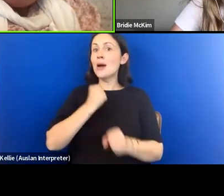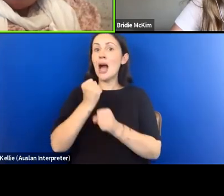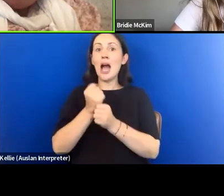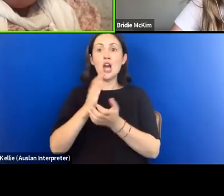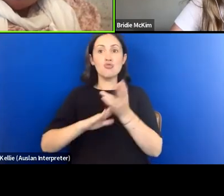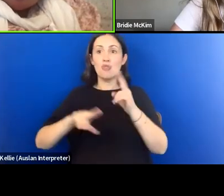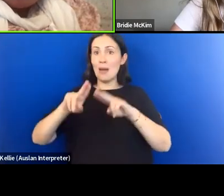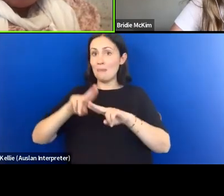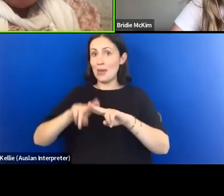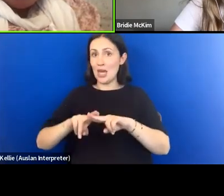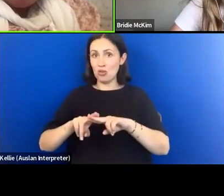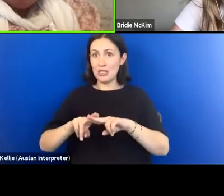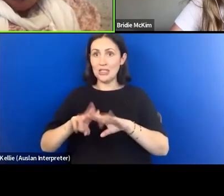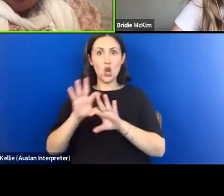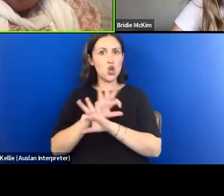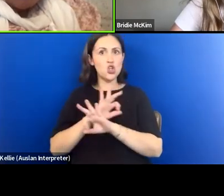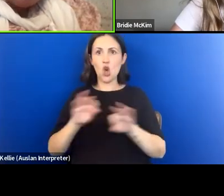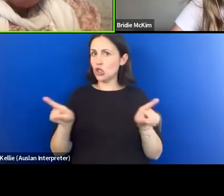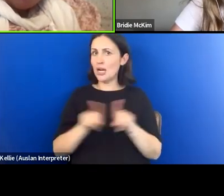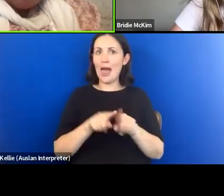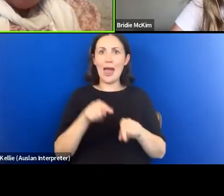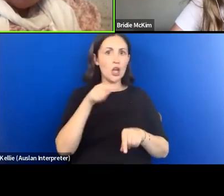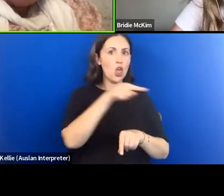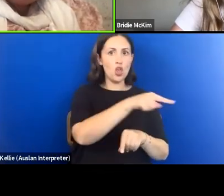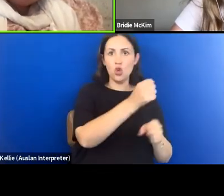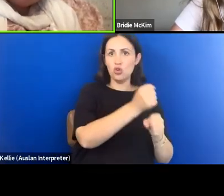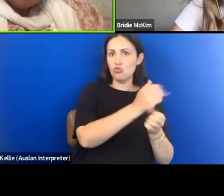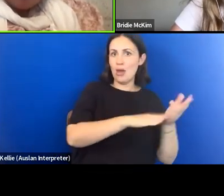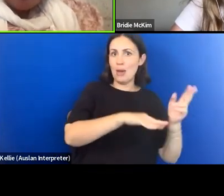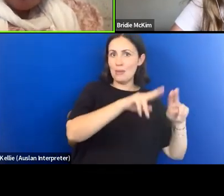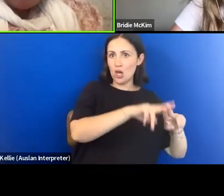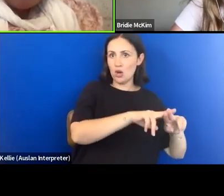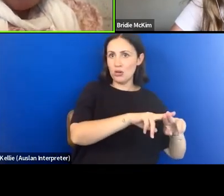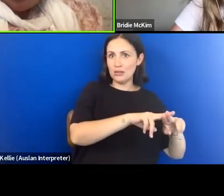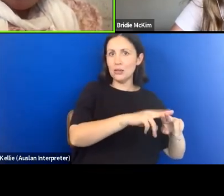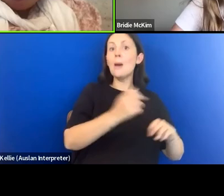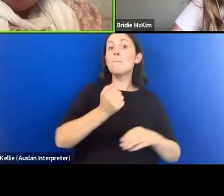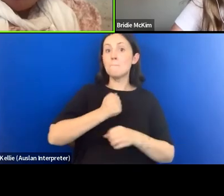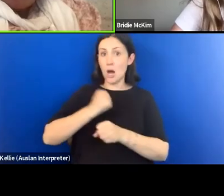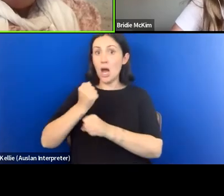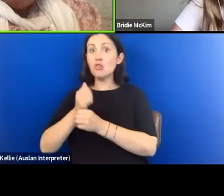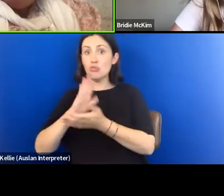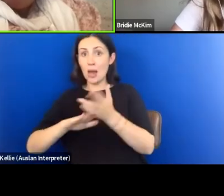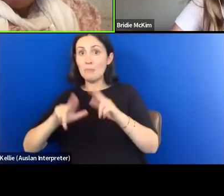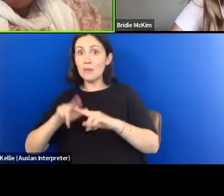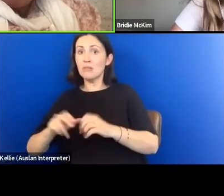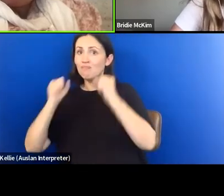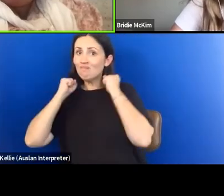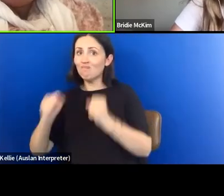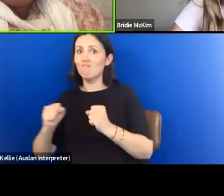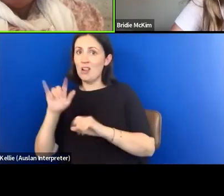unlike the grandparents in the film, are incredibly supportive and not at all, you